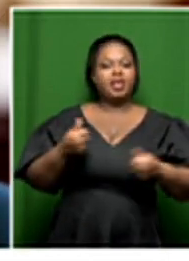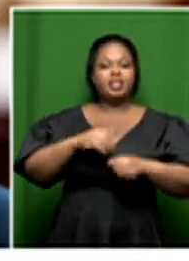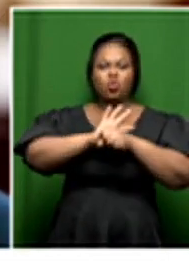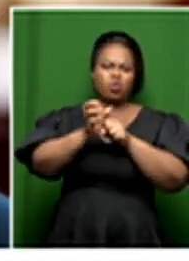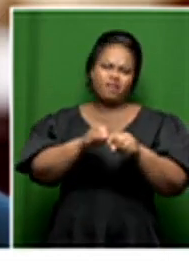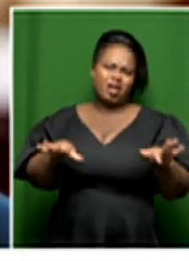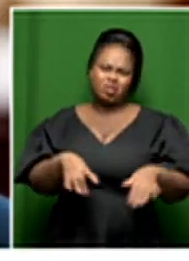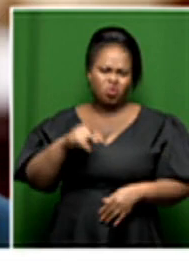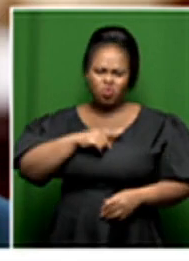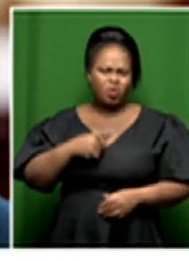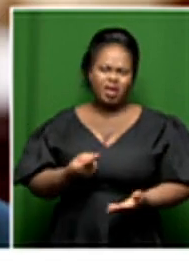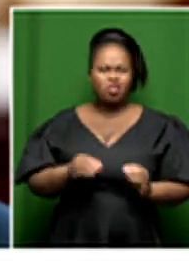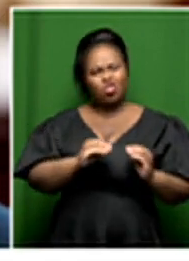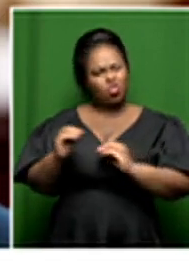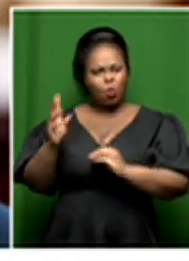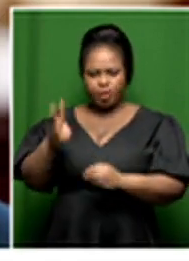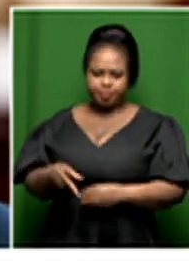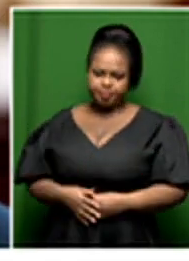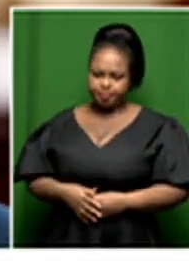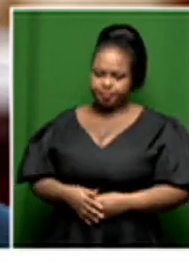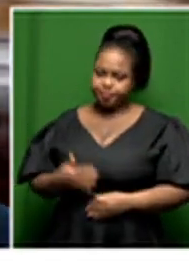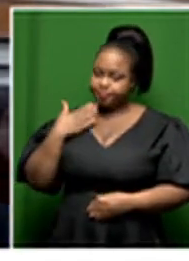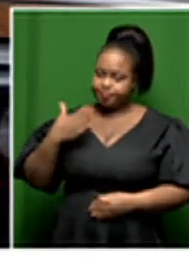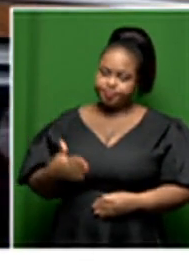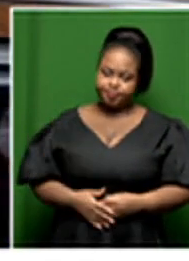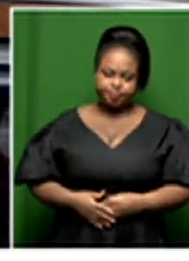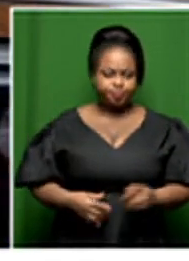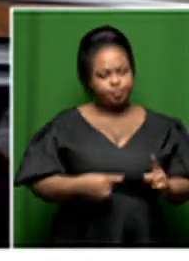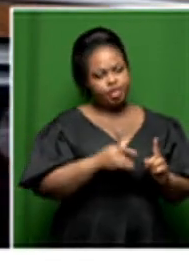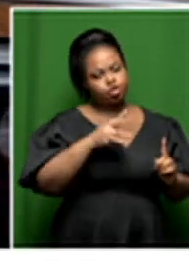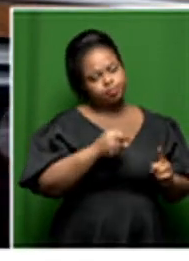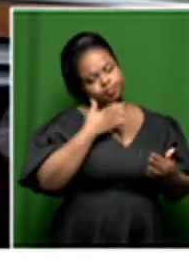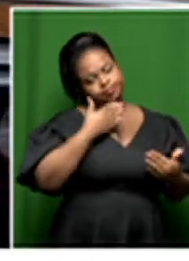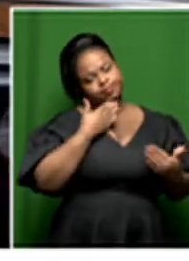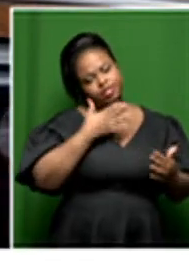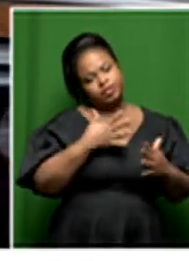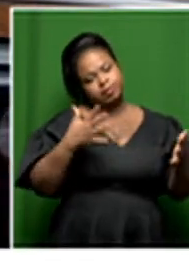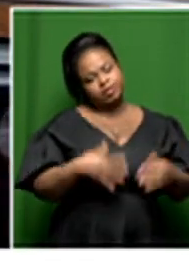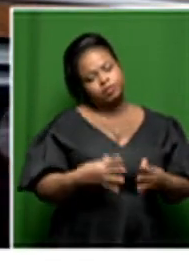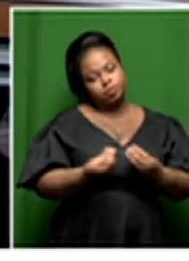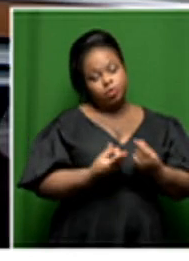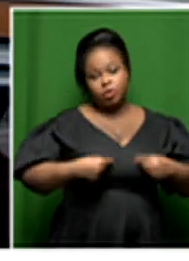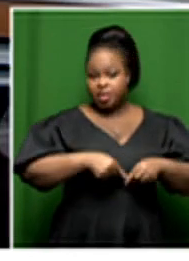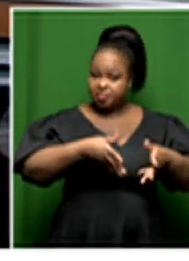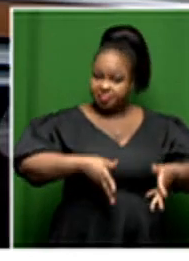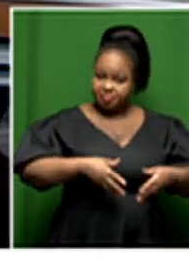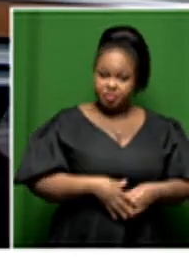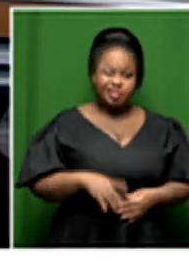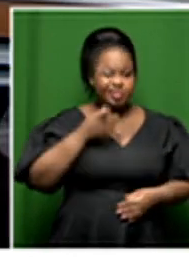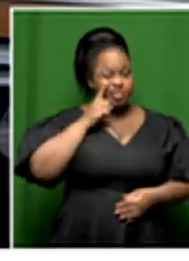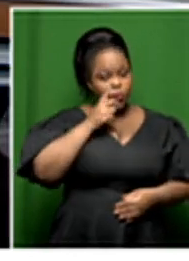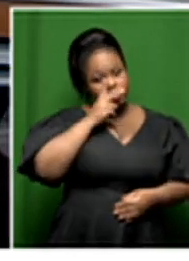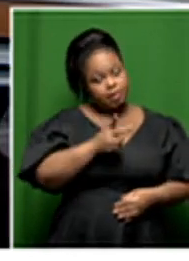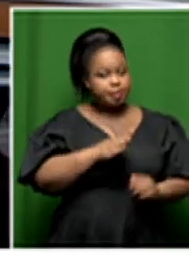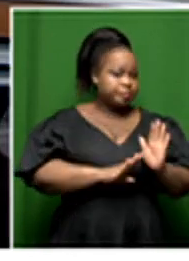going to take a fair amount of time. Thanks. Well, Anton, we leave it there. Thanks very, very much for joining us. We wait and see